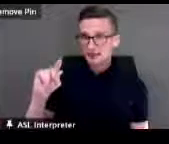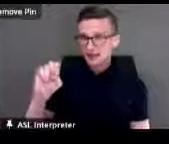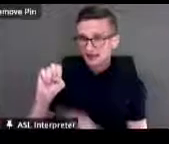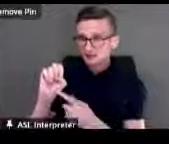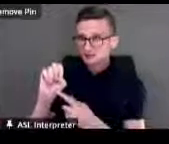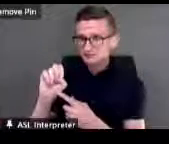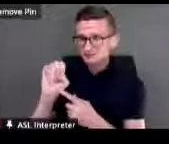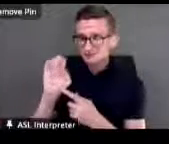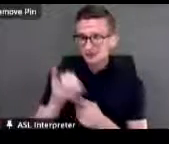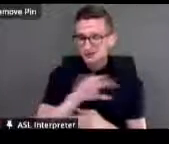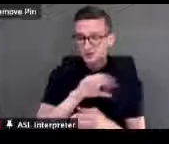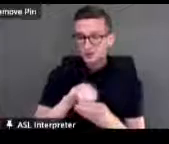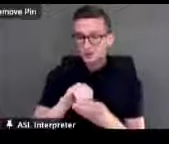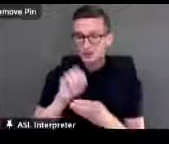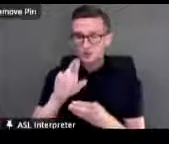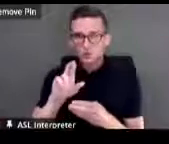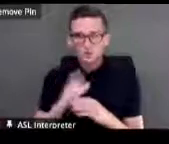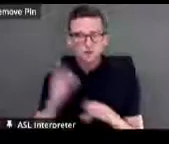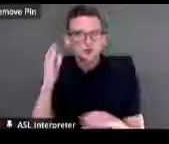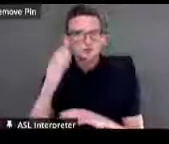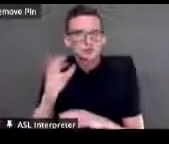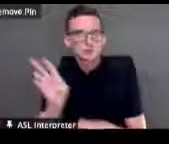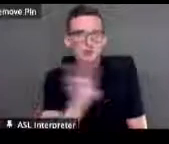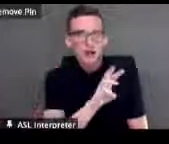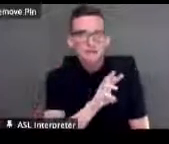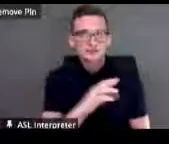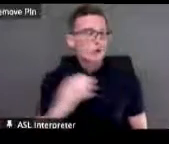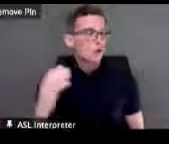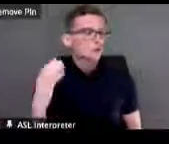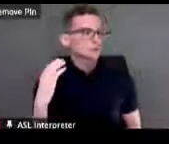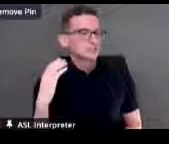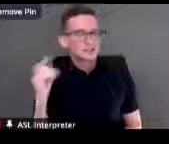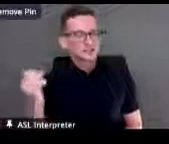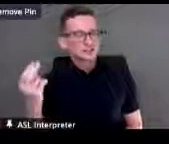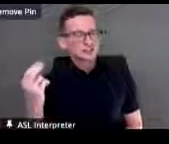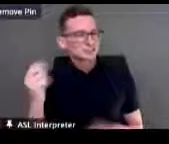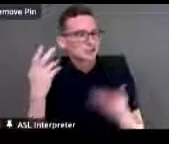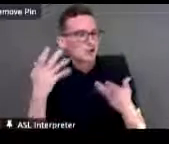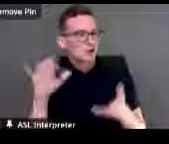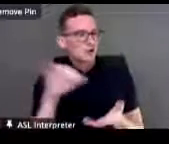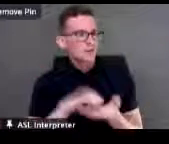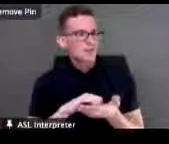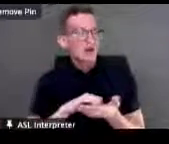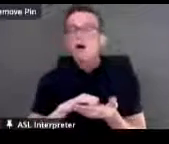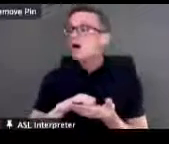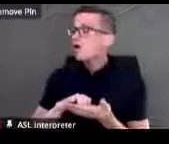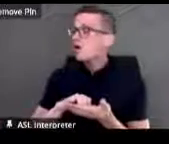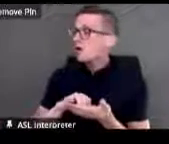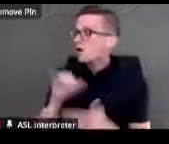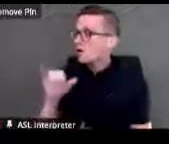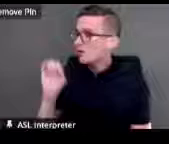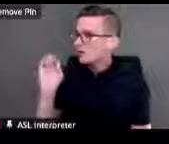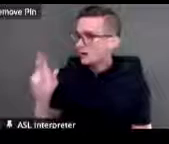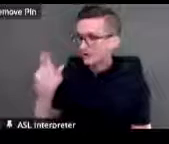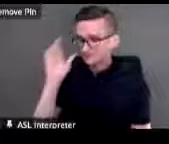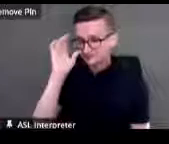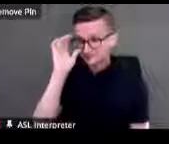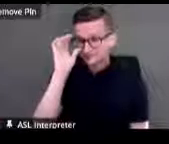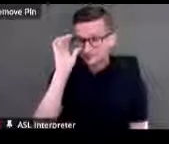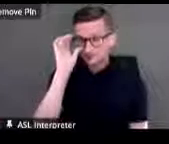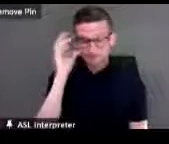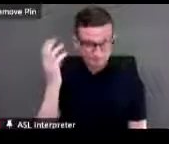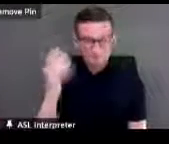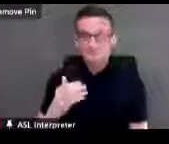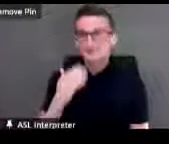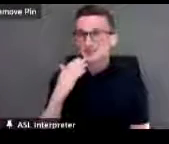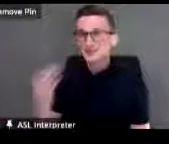west? Chair, she actually hung up. Oh, she did. Yes. Okay. All right. Well, thank